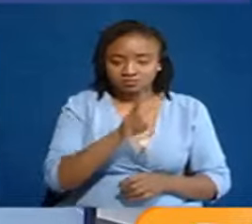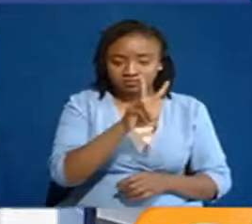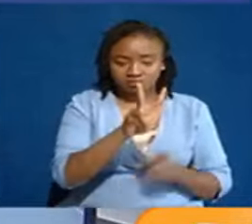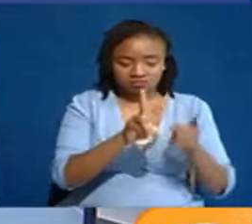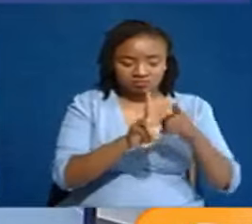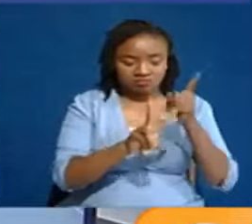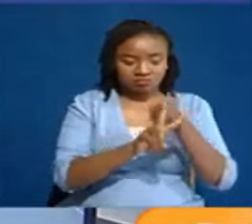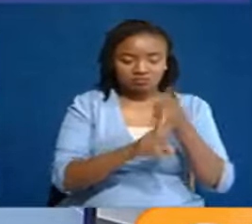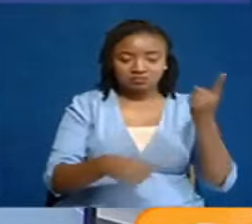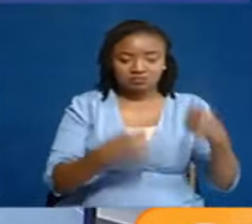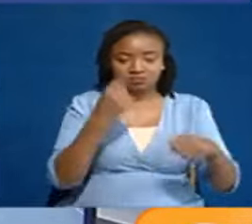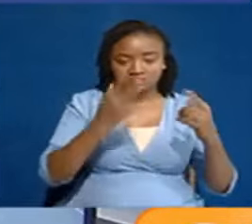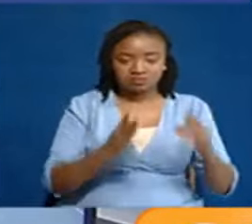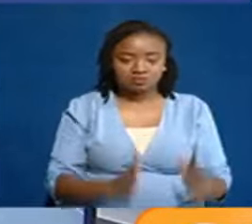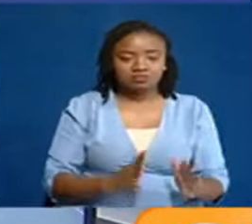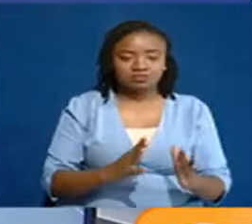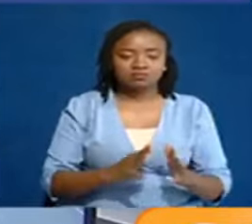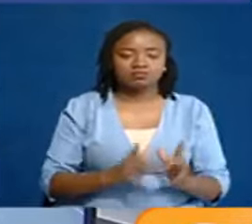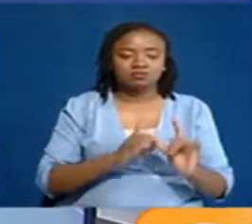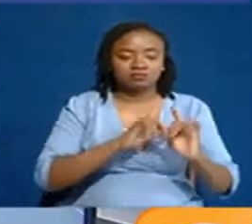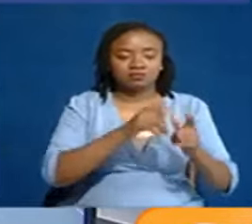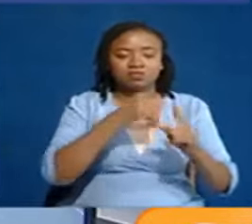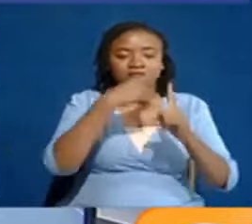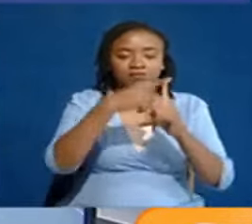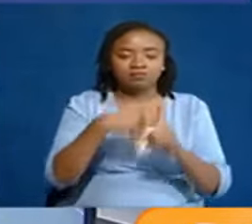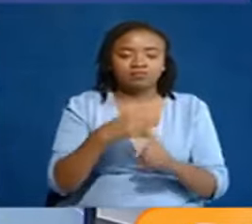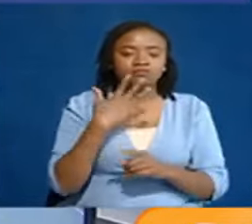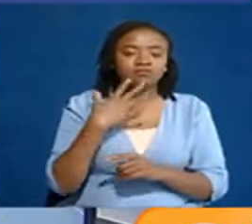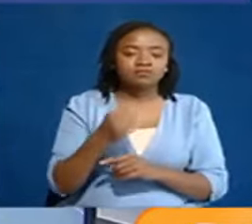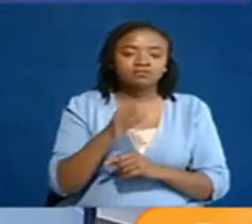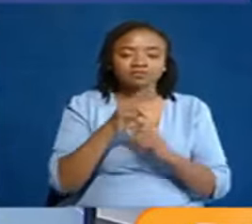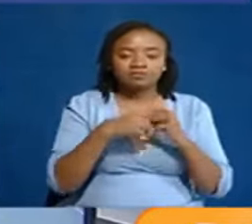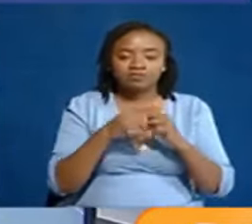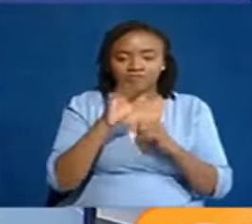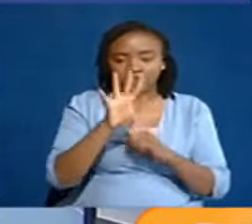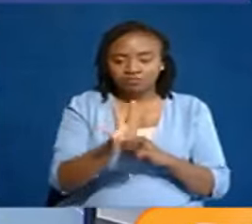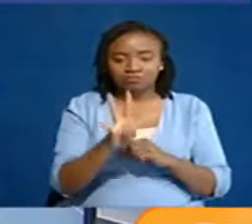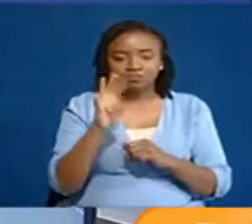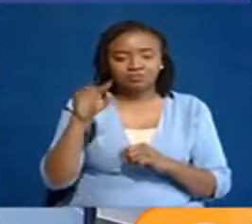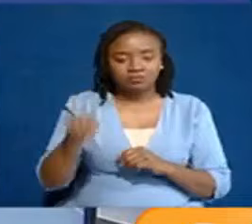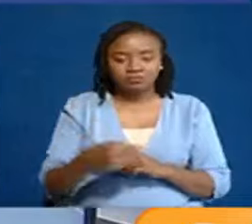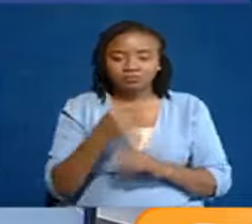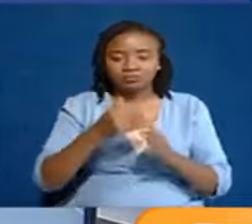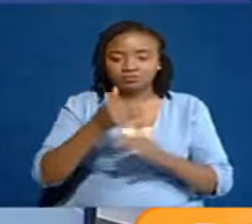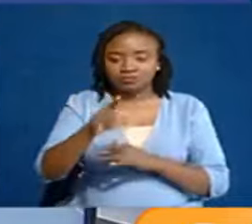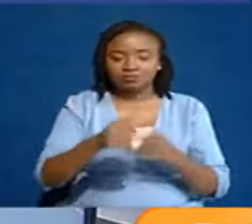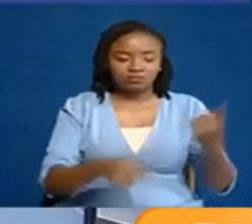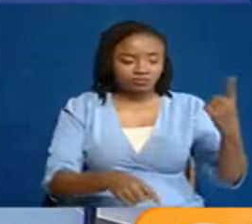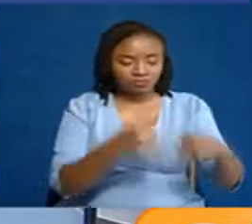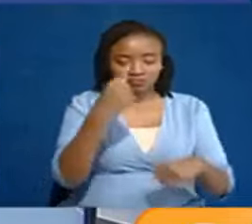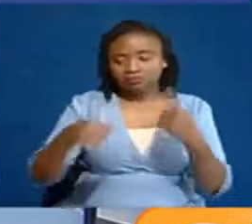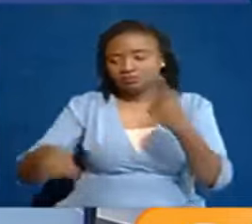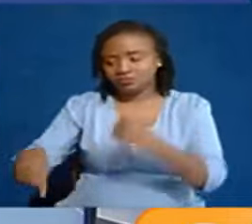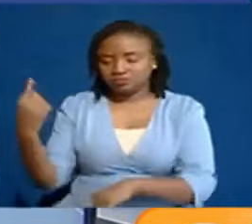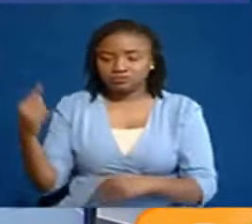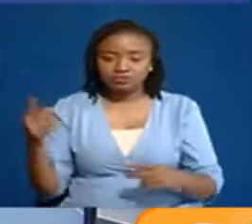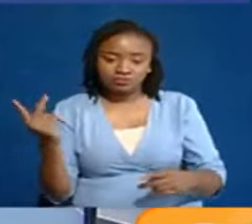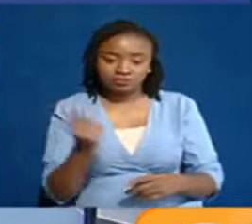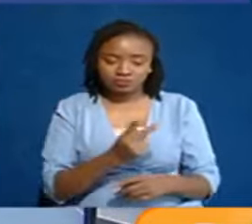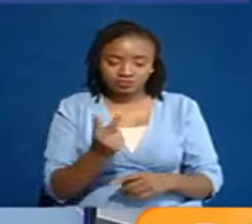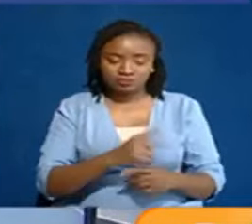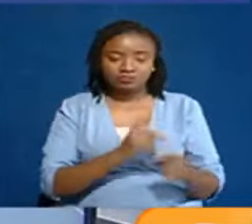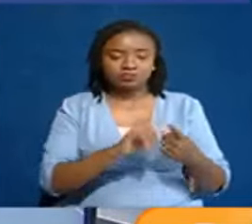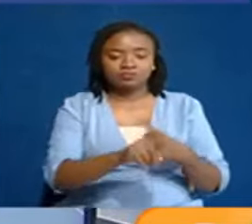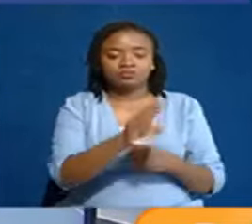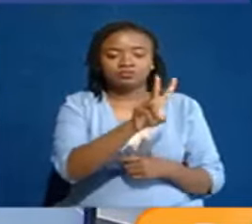Aviator.com platform have been awarded a total of 574,000 shillings after their victory on Shabiki.com. Victoria Mwangi,